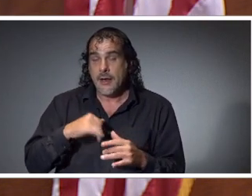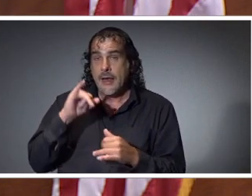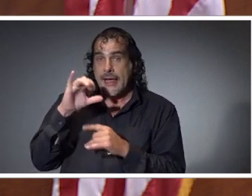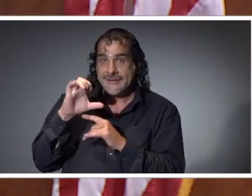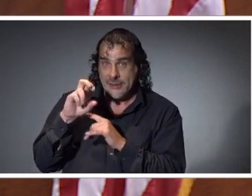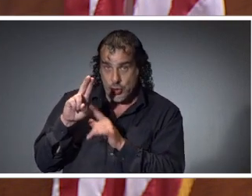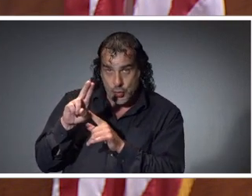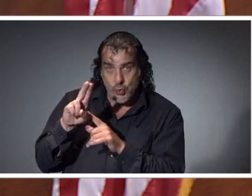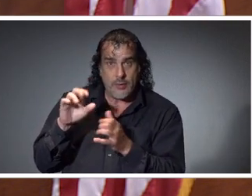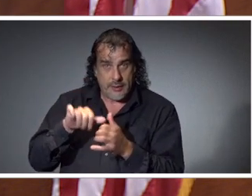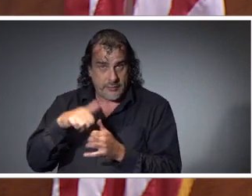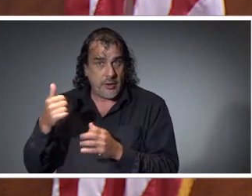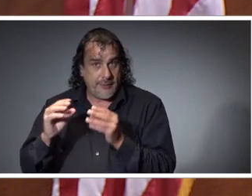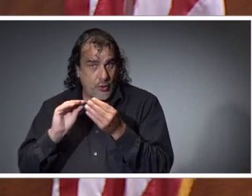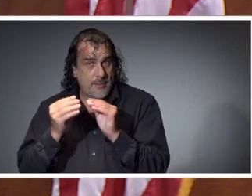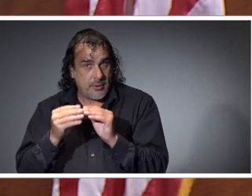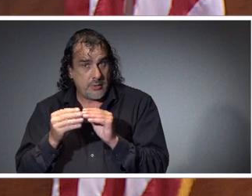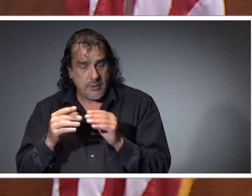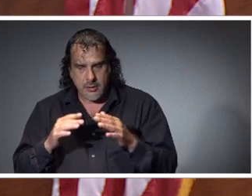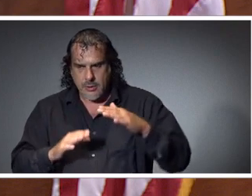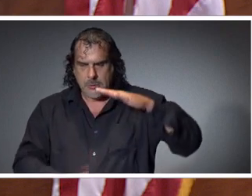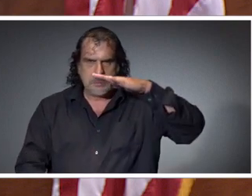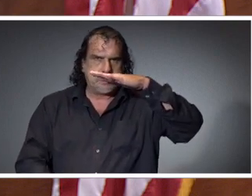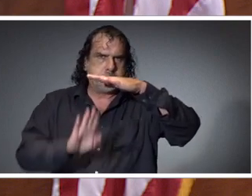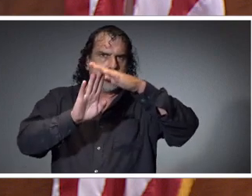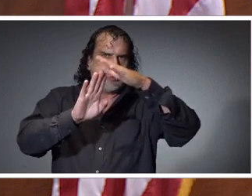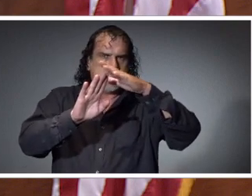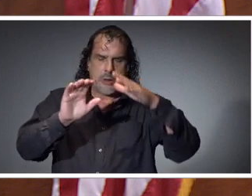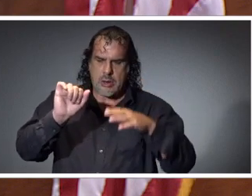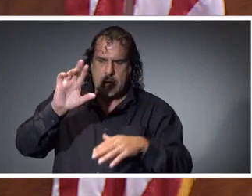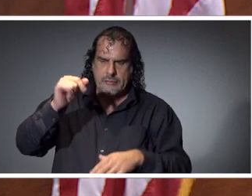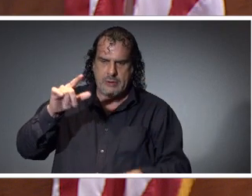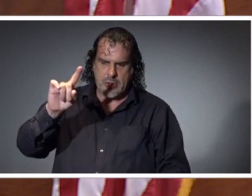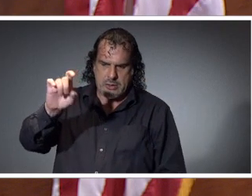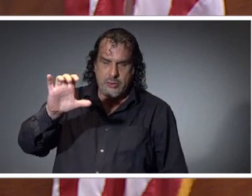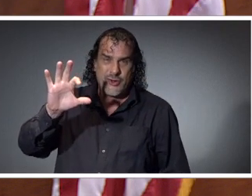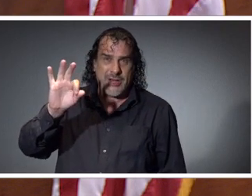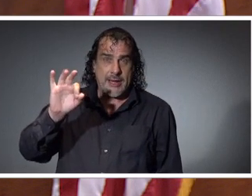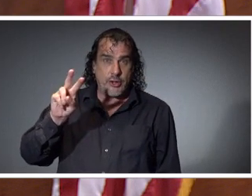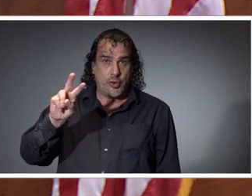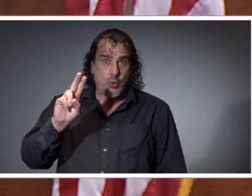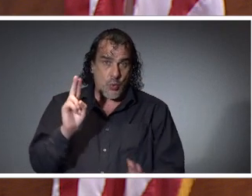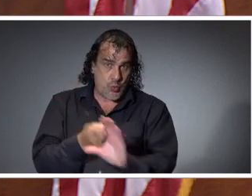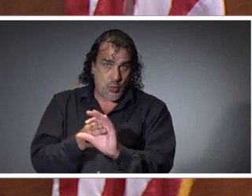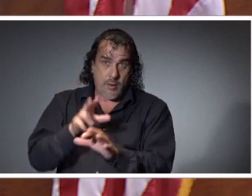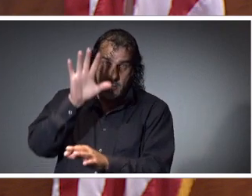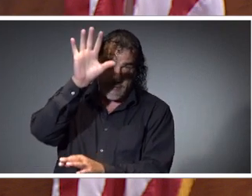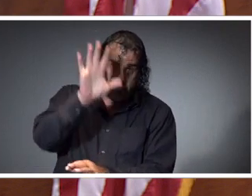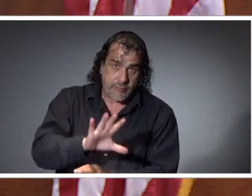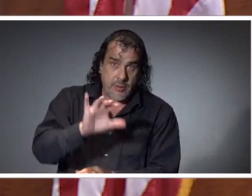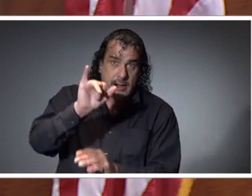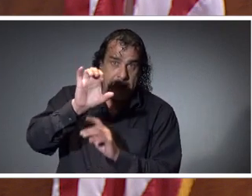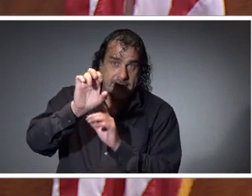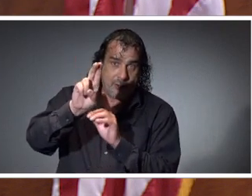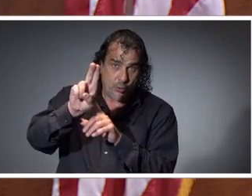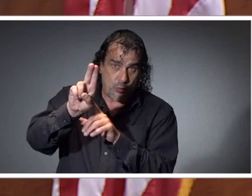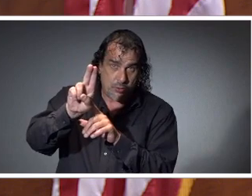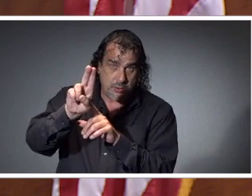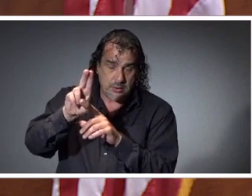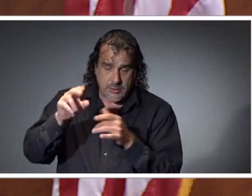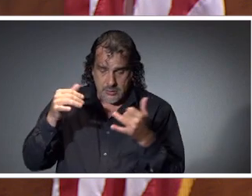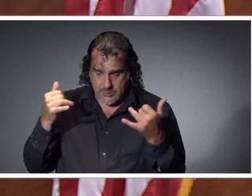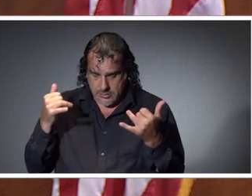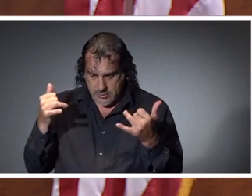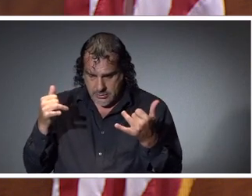well. We peaked on August the 1st with 192 patients in ICU beds. That is